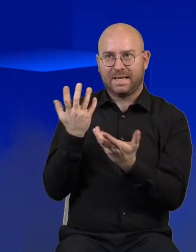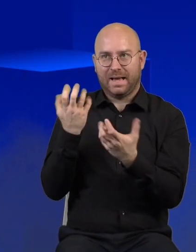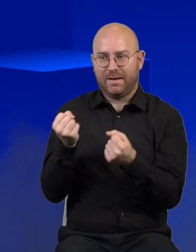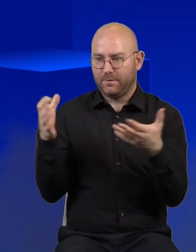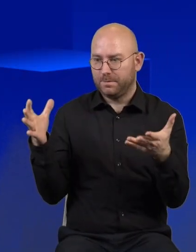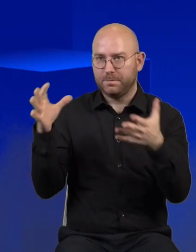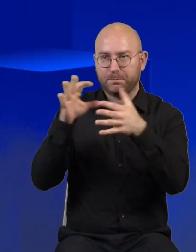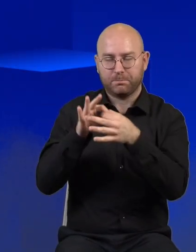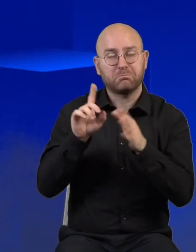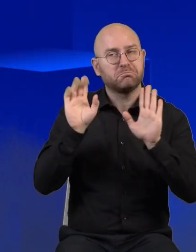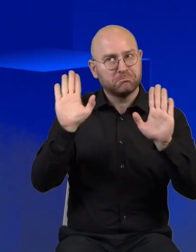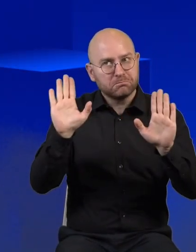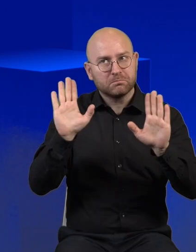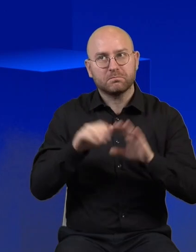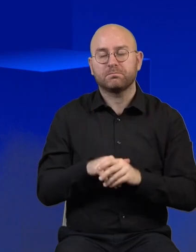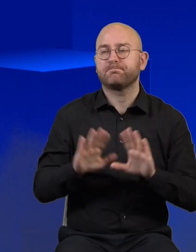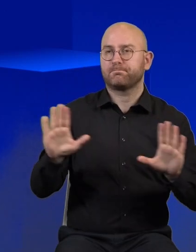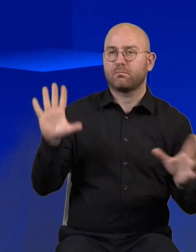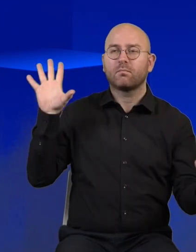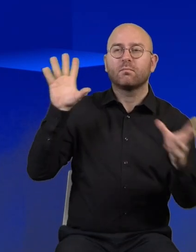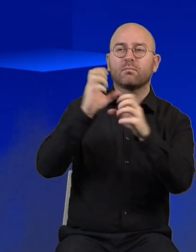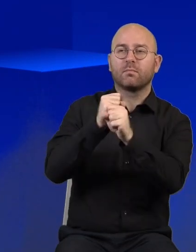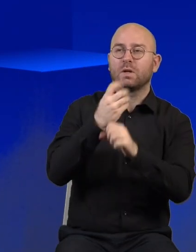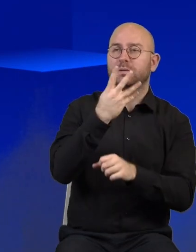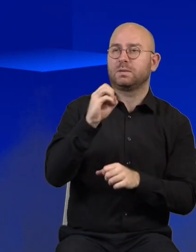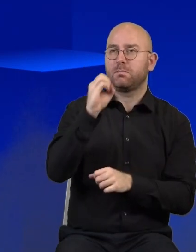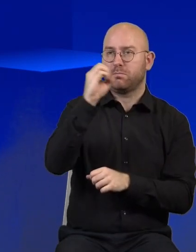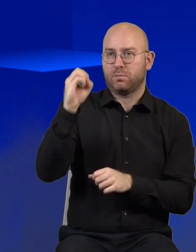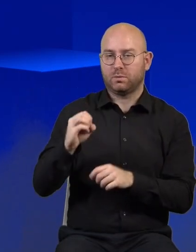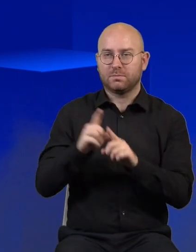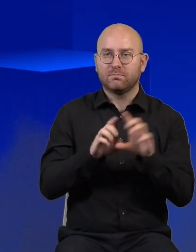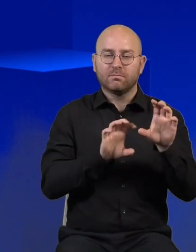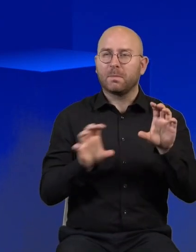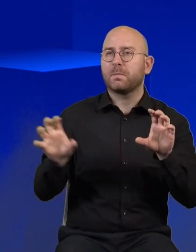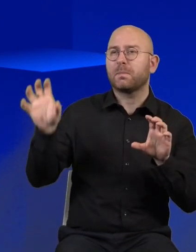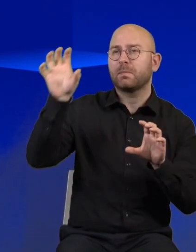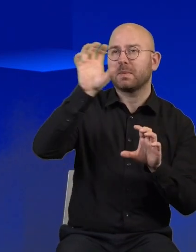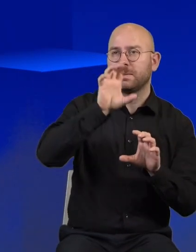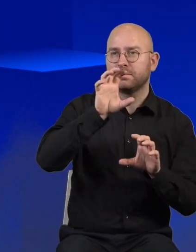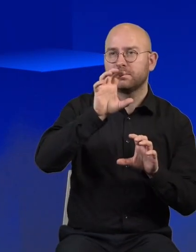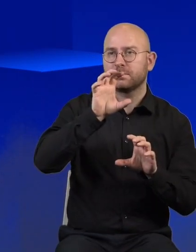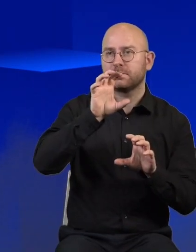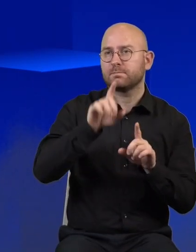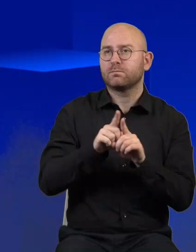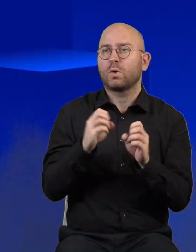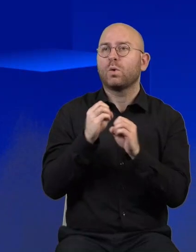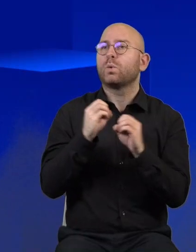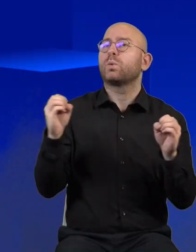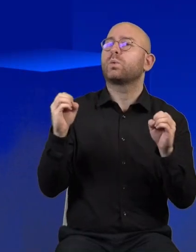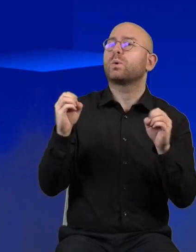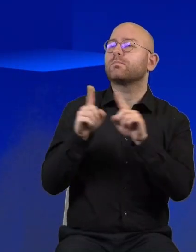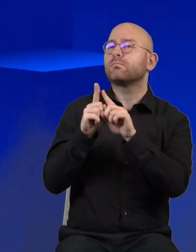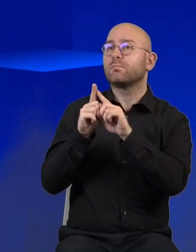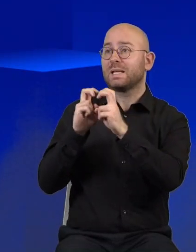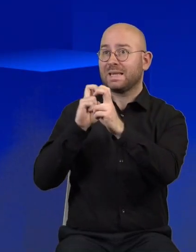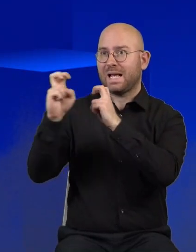40% of regions and remote areas which are not well connected. So public transport can take the form,